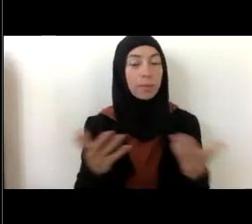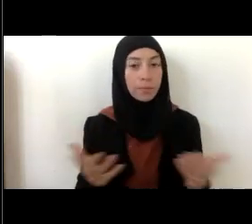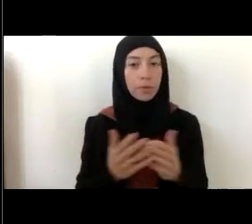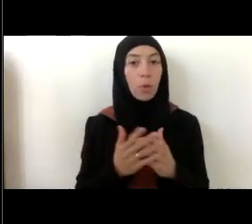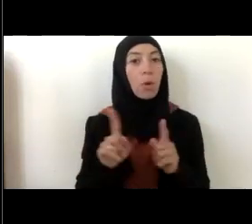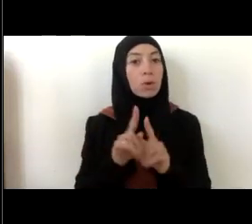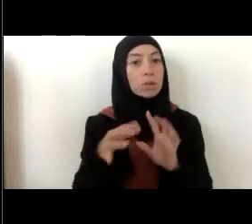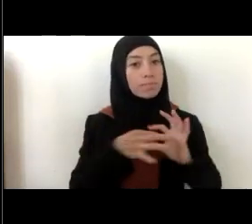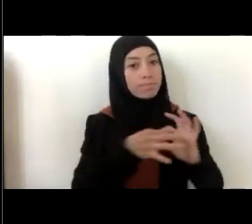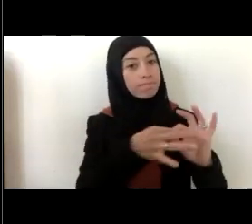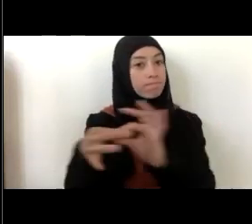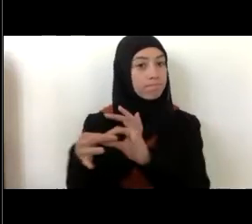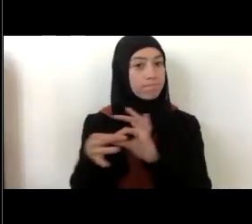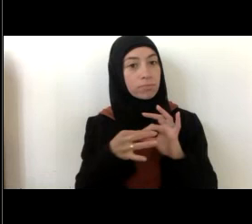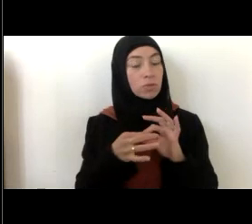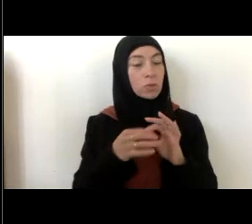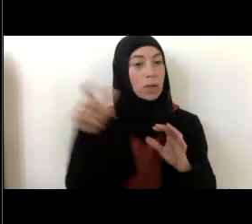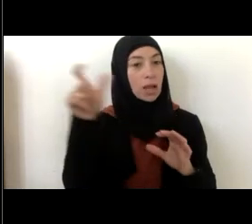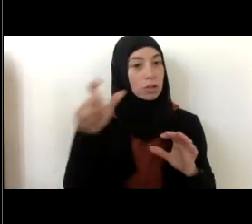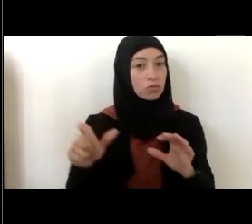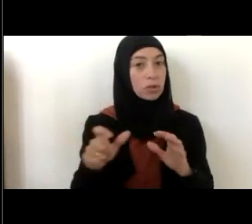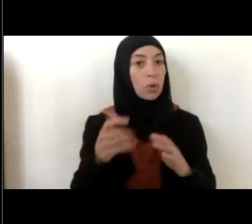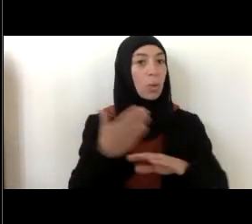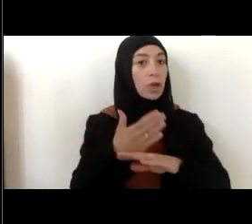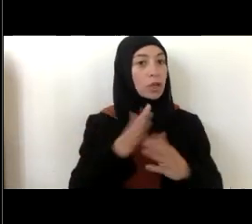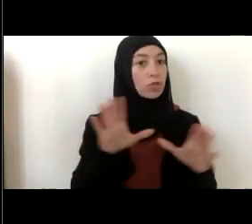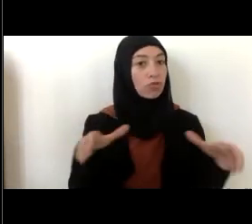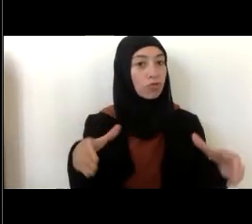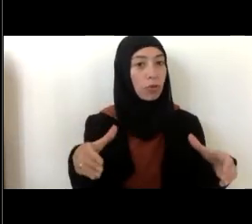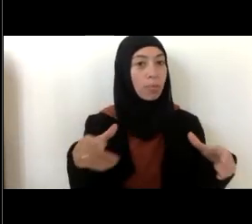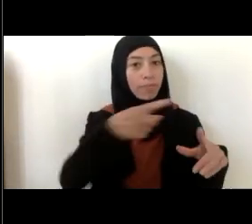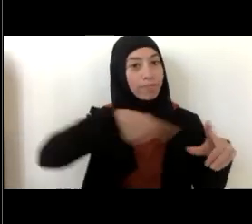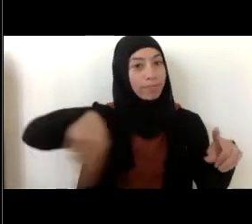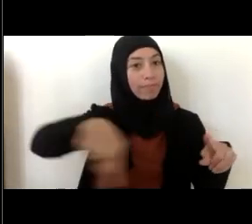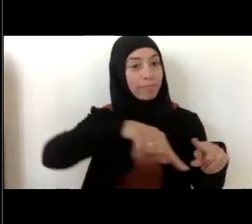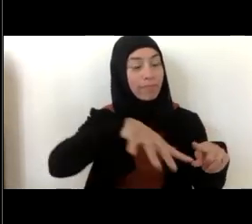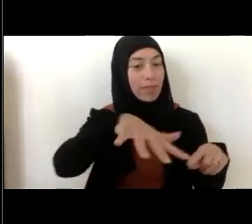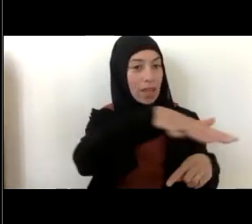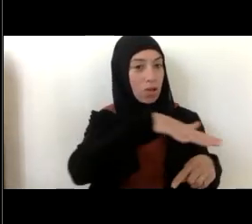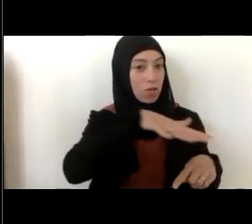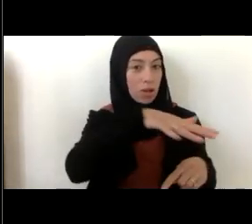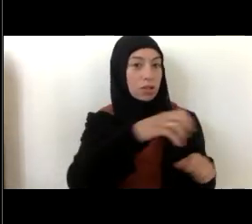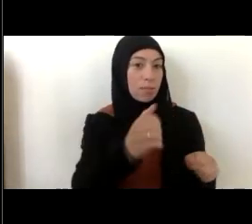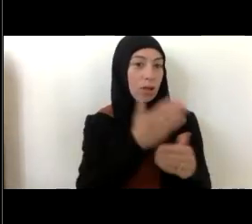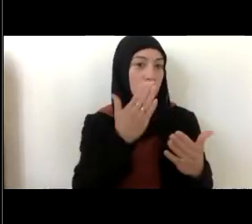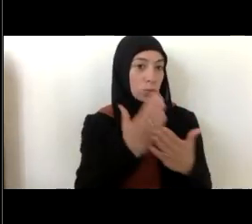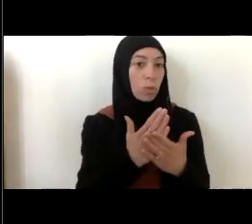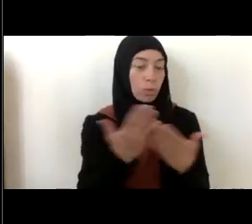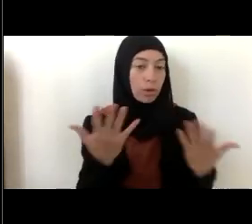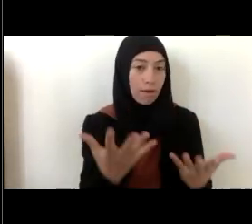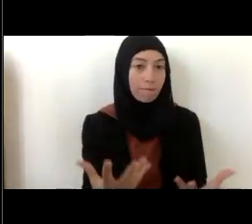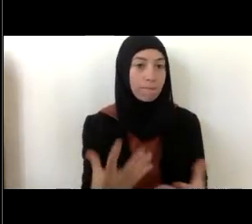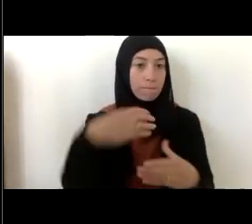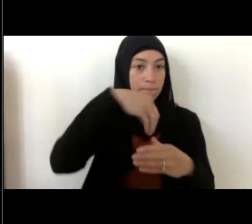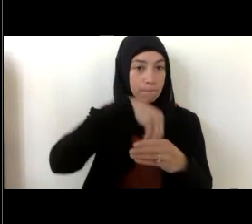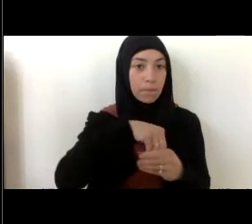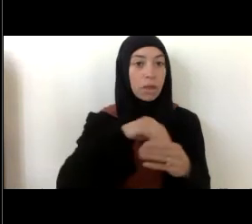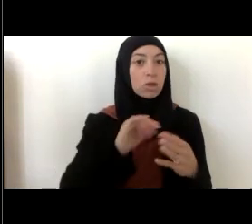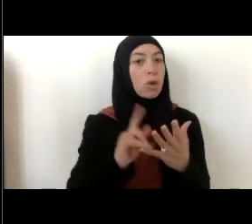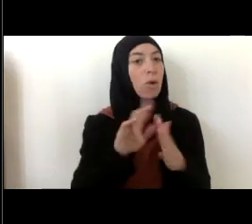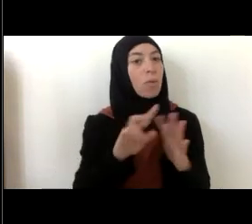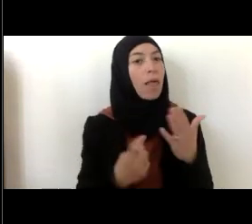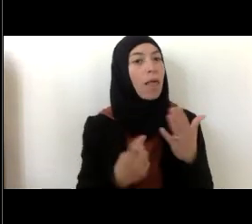with Country Working Group that's on the ground in this particular area. So what will happen,